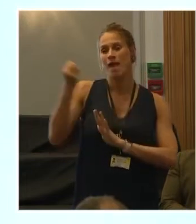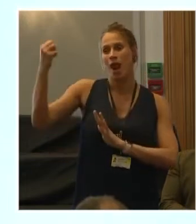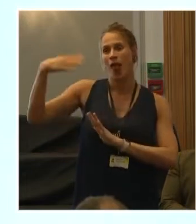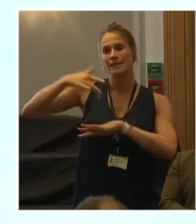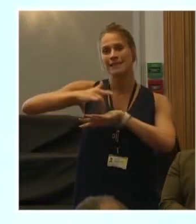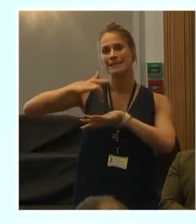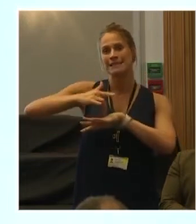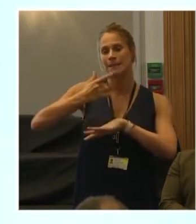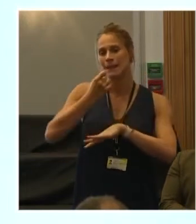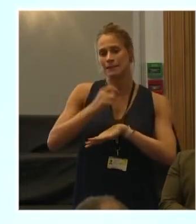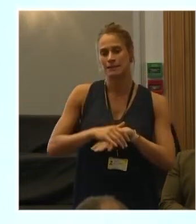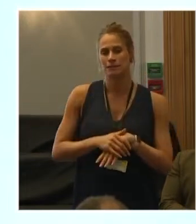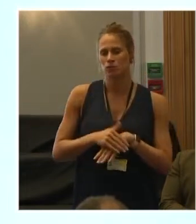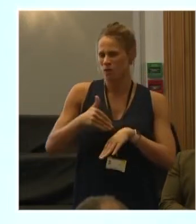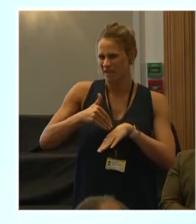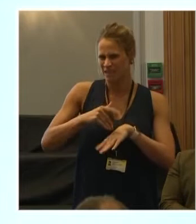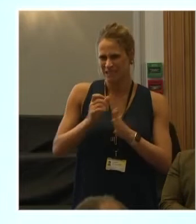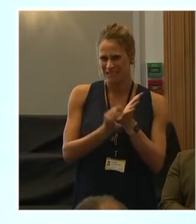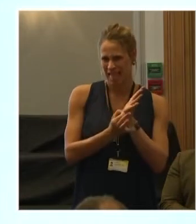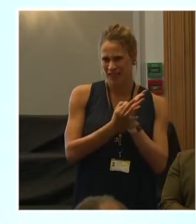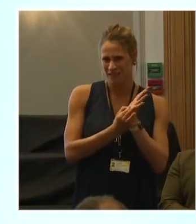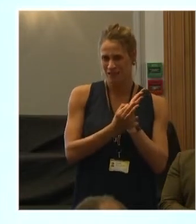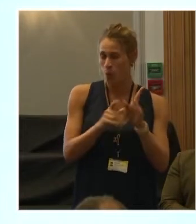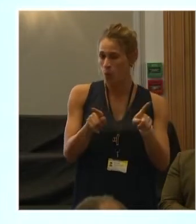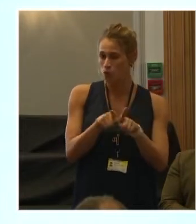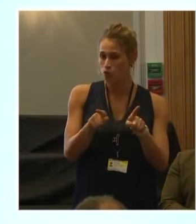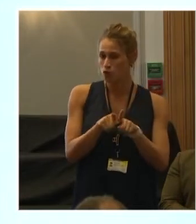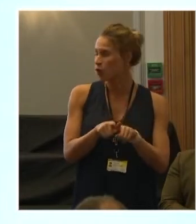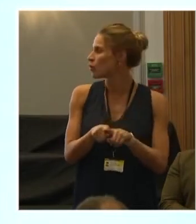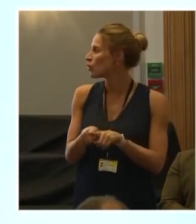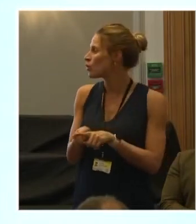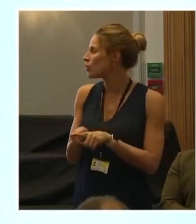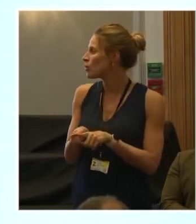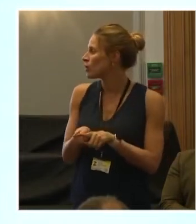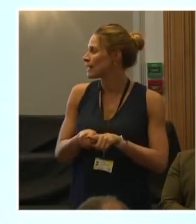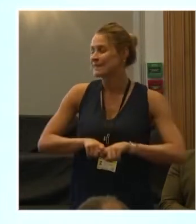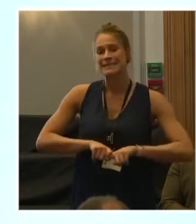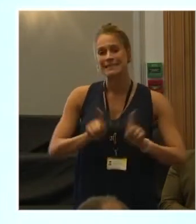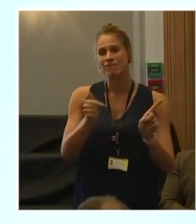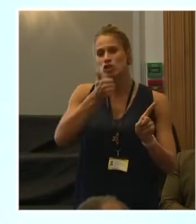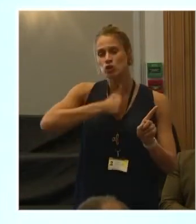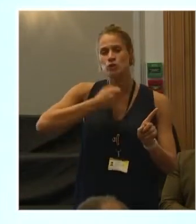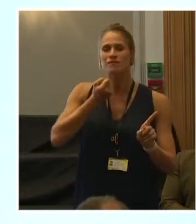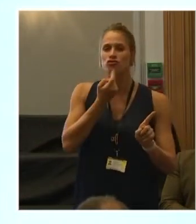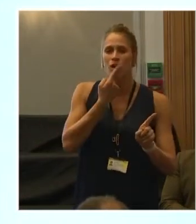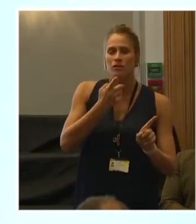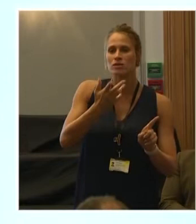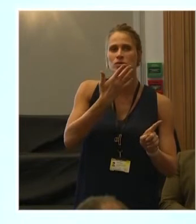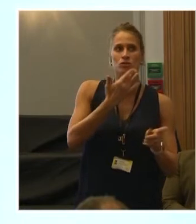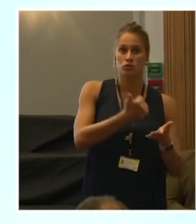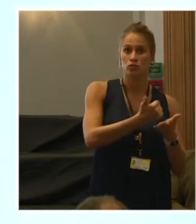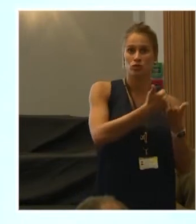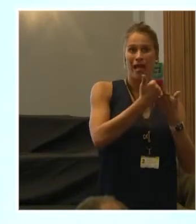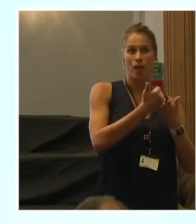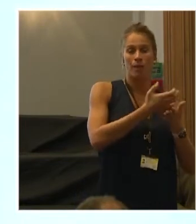cells. And researchers are also exploring a potential of drugs already in use for lots of other conditions, from cancer to alcoholism,